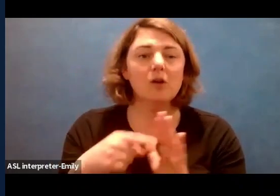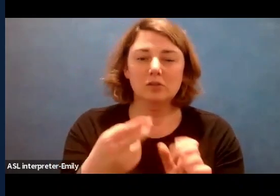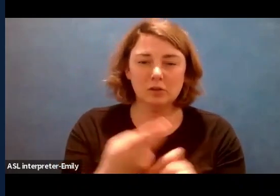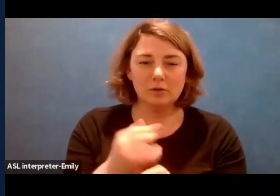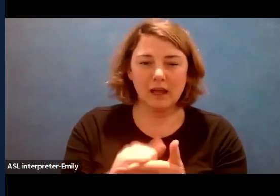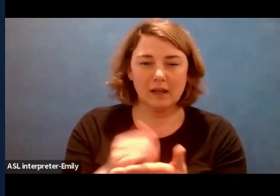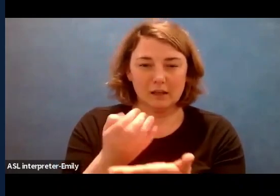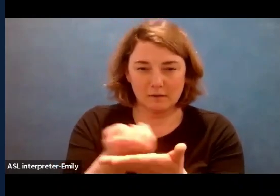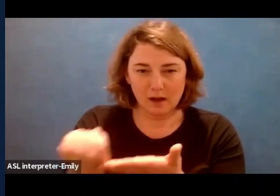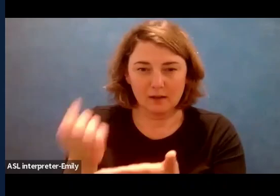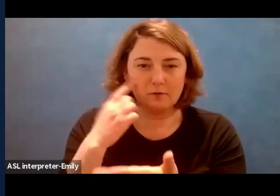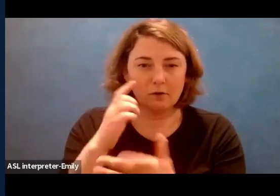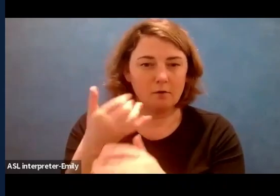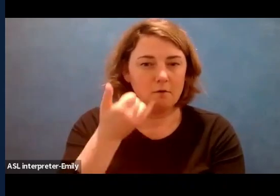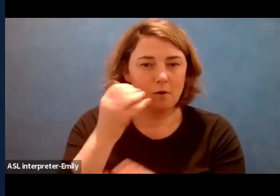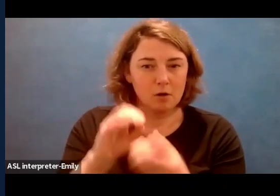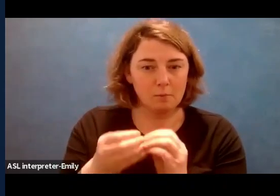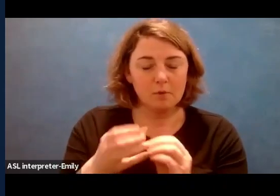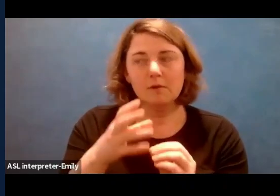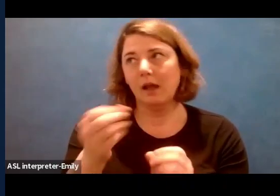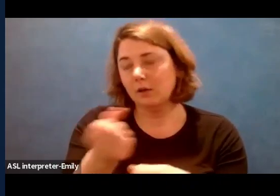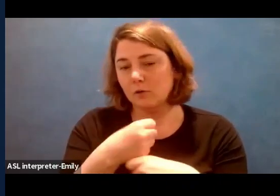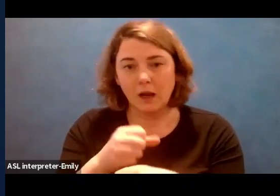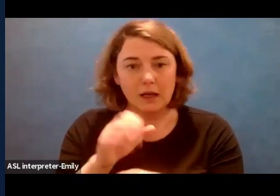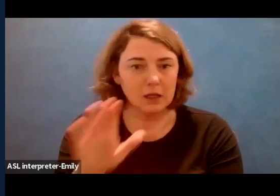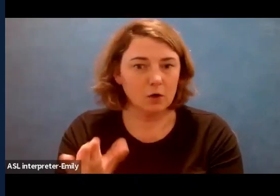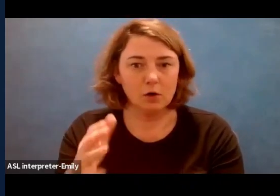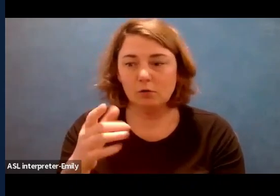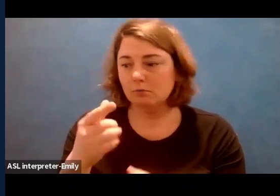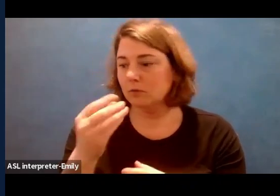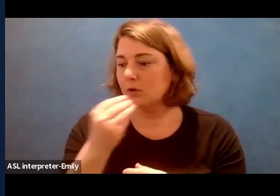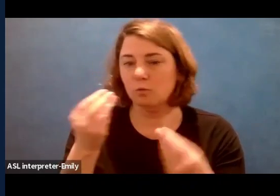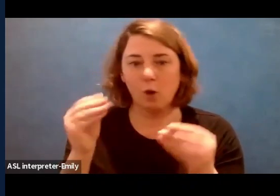for creating her grocery list, et cetera, et cetera.